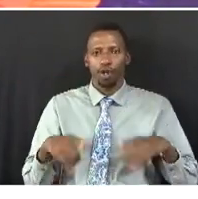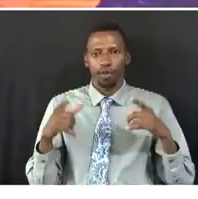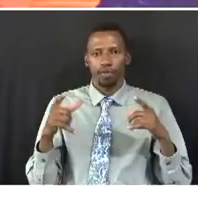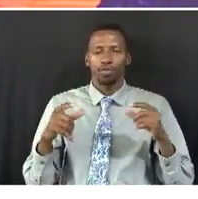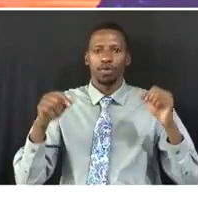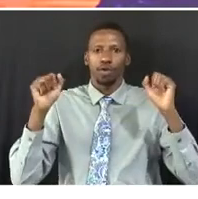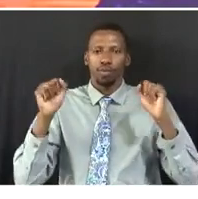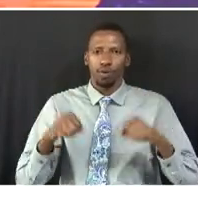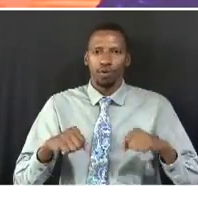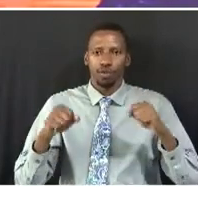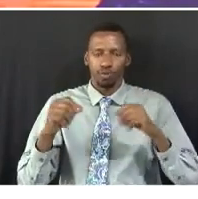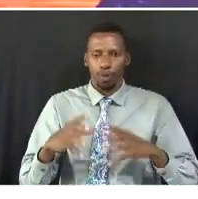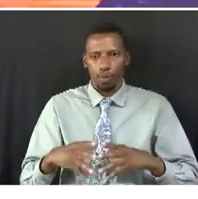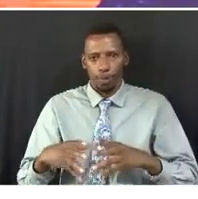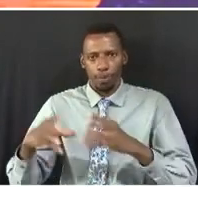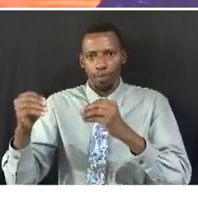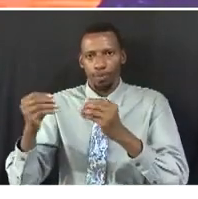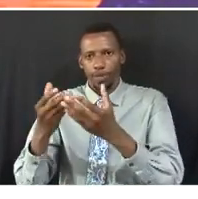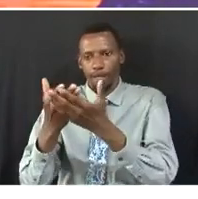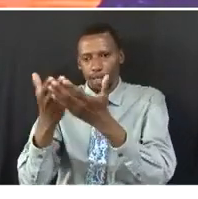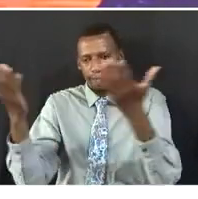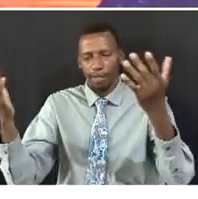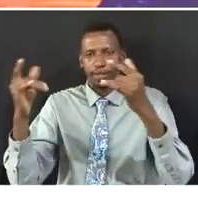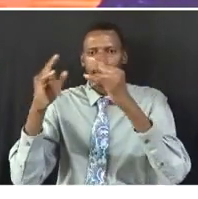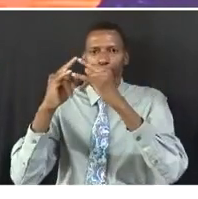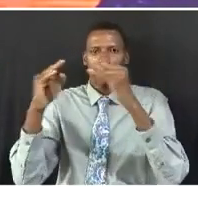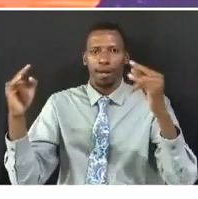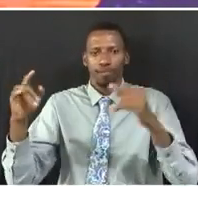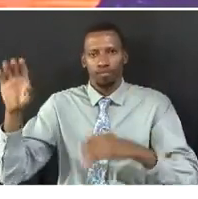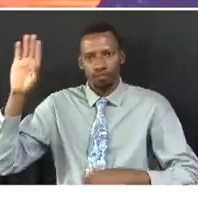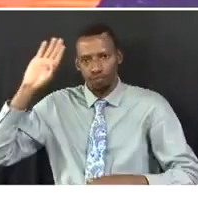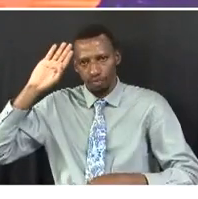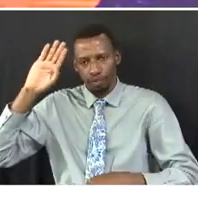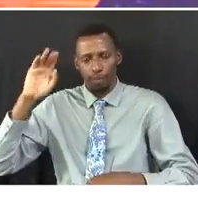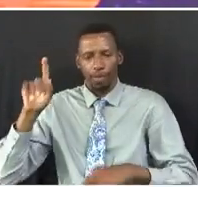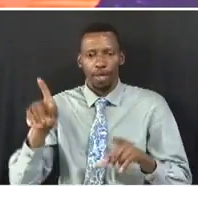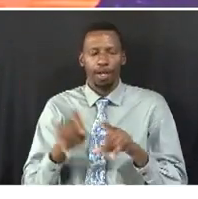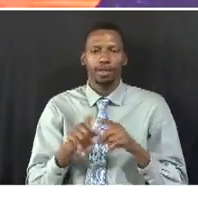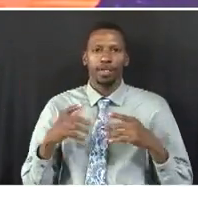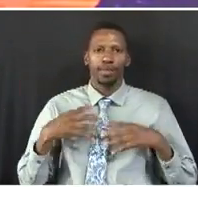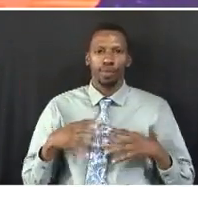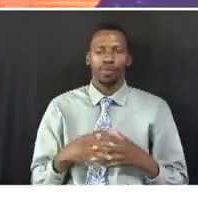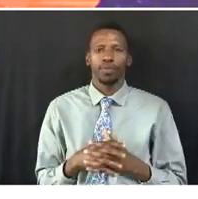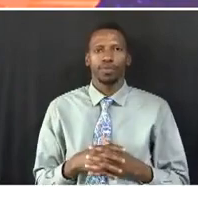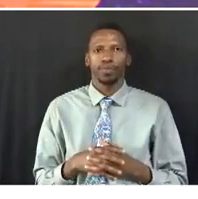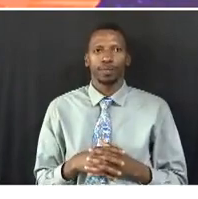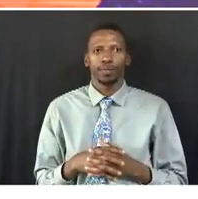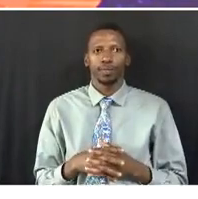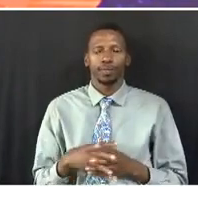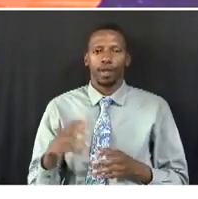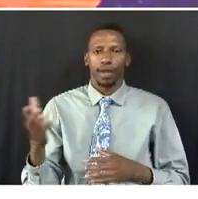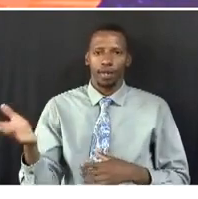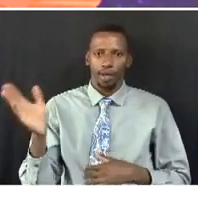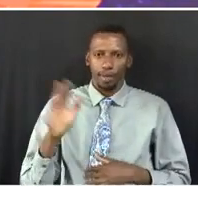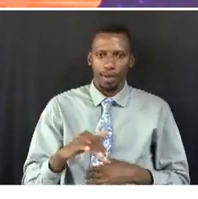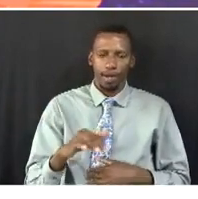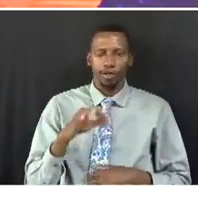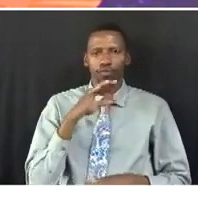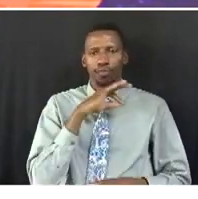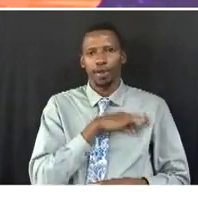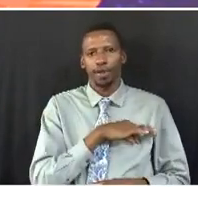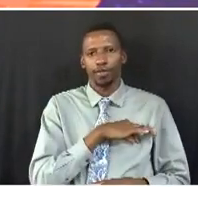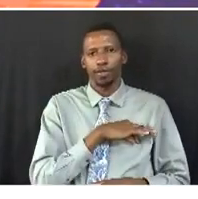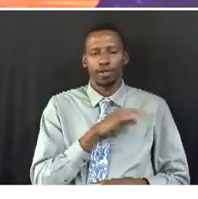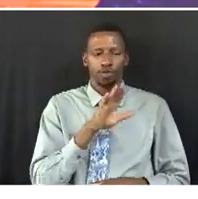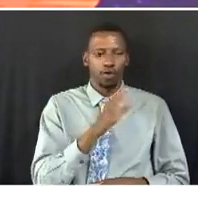able to go to this campery as a people that come back to benefit